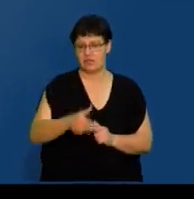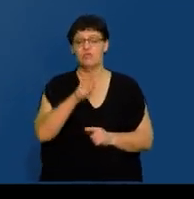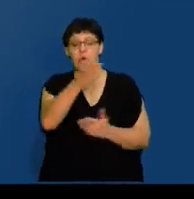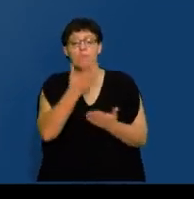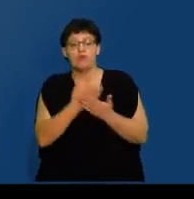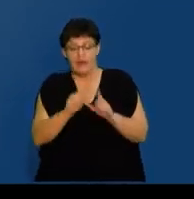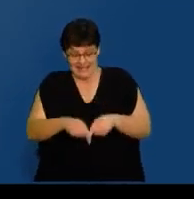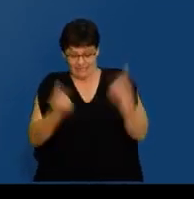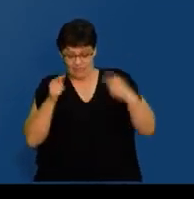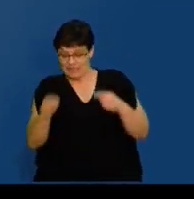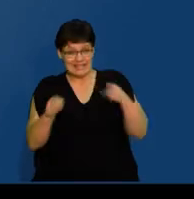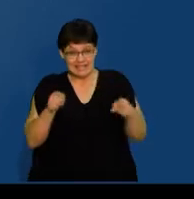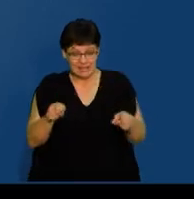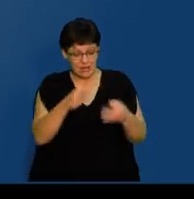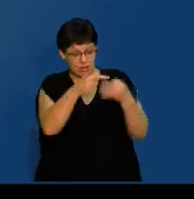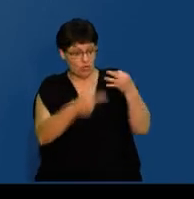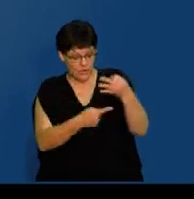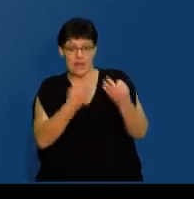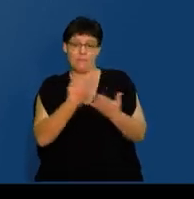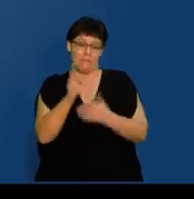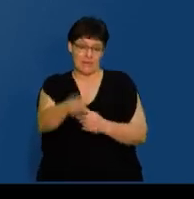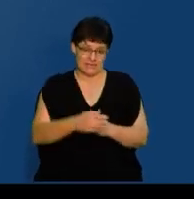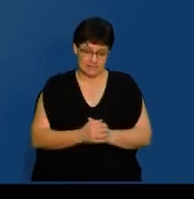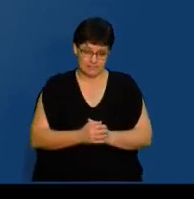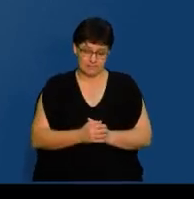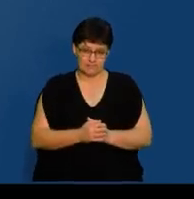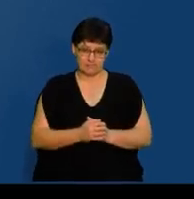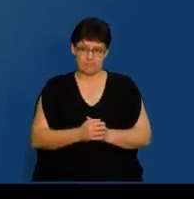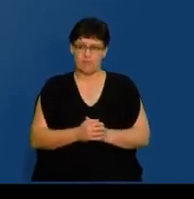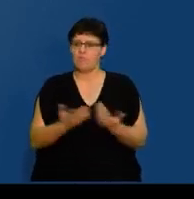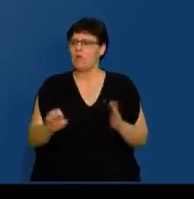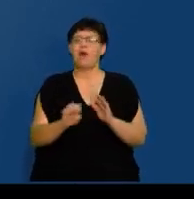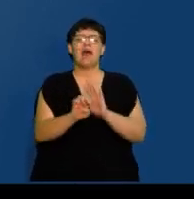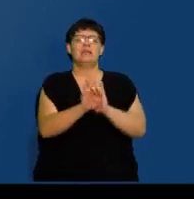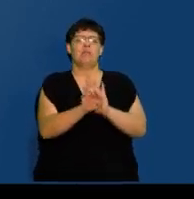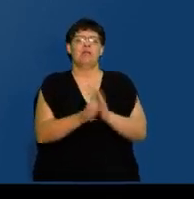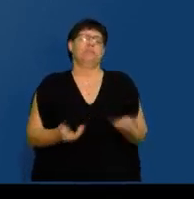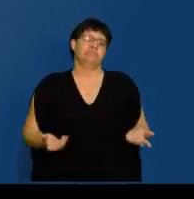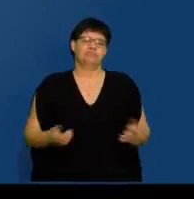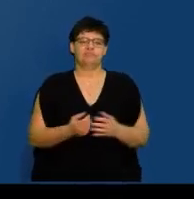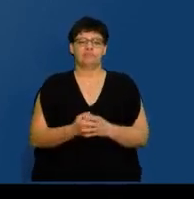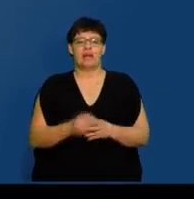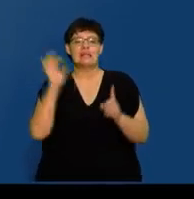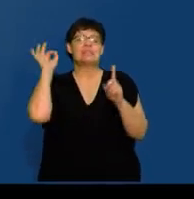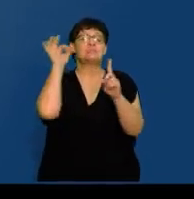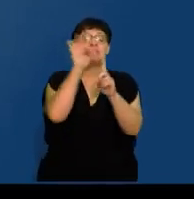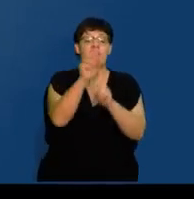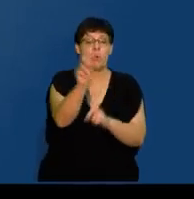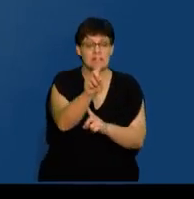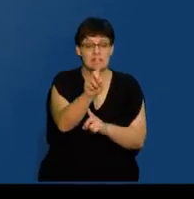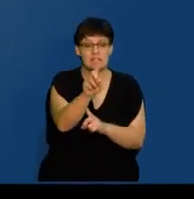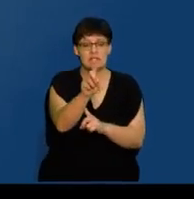to differentiate between the three. In this example, we're looking at an example that talks about specifically